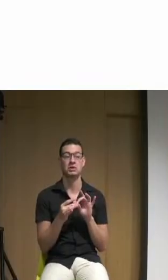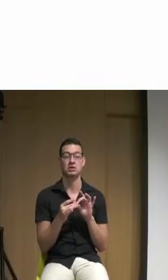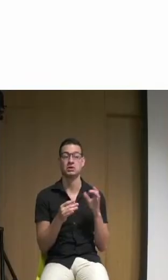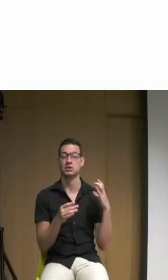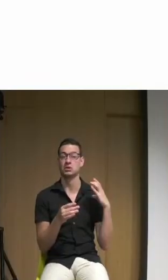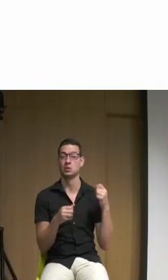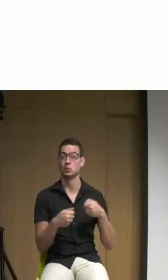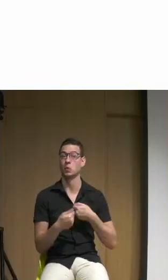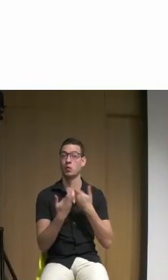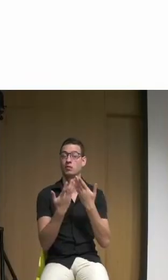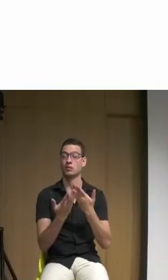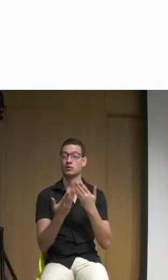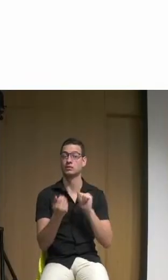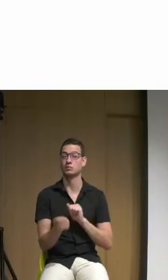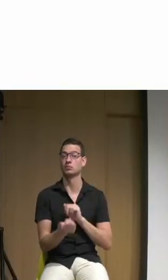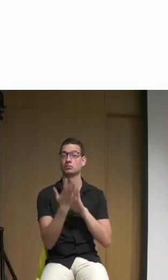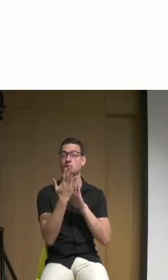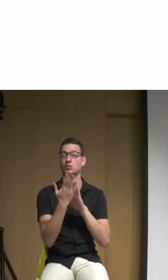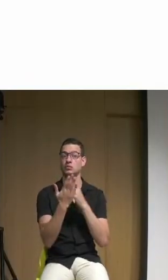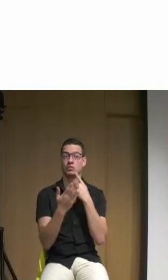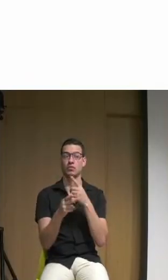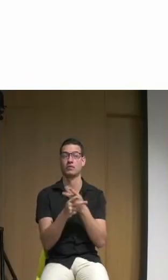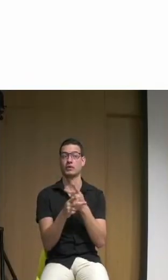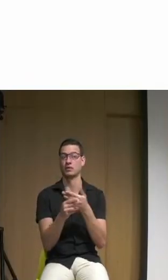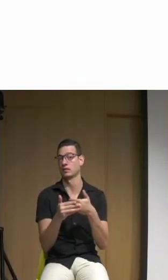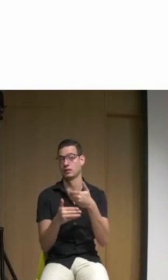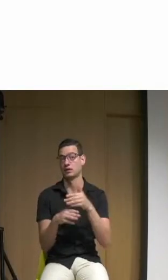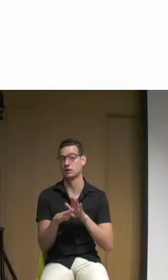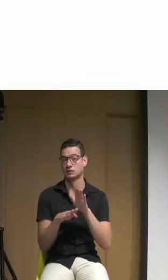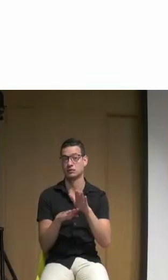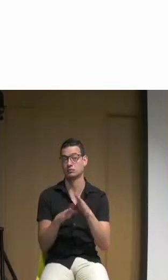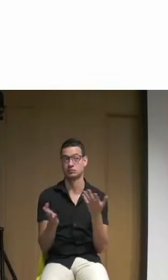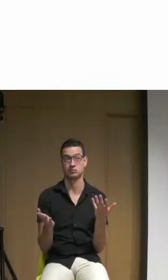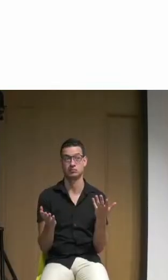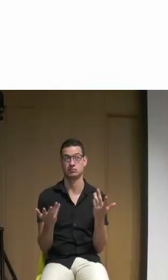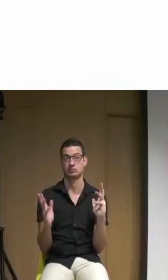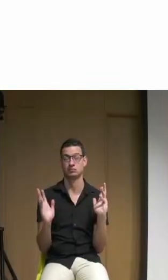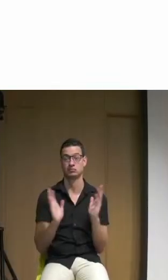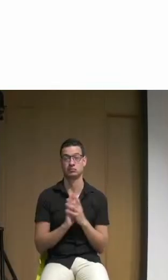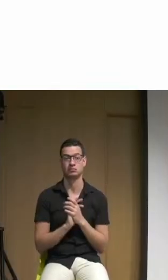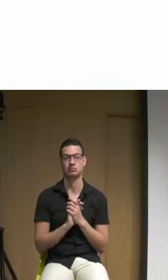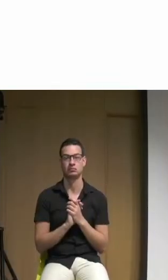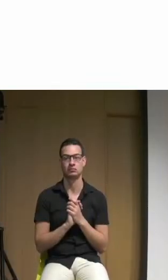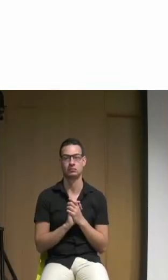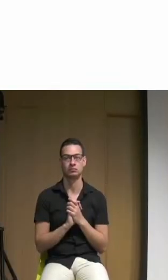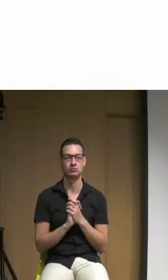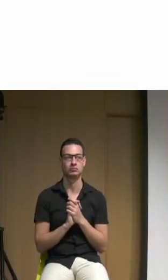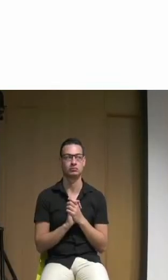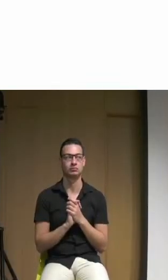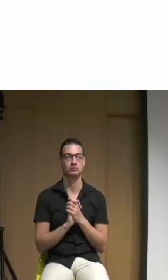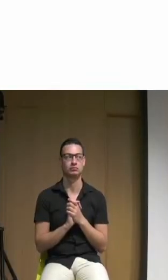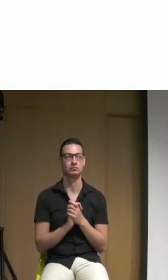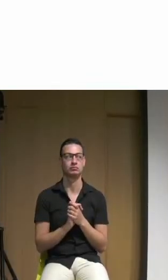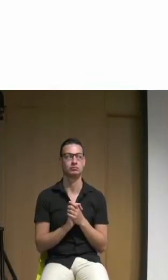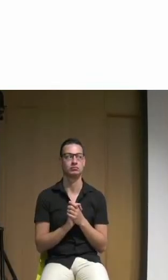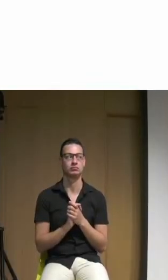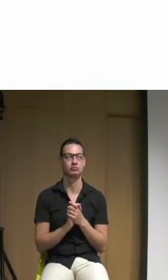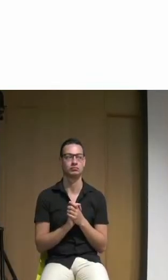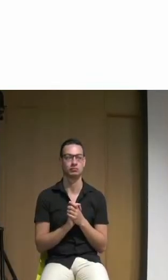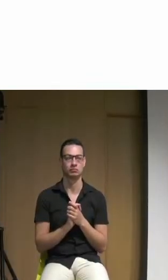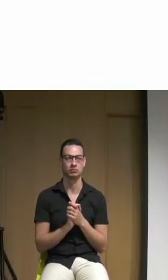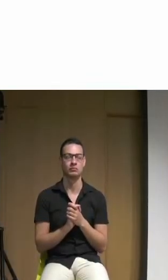an approach to go to the next step, and that's all in the context of being public and